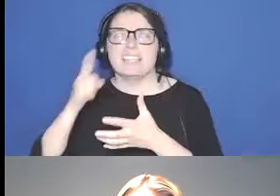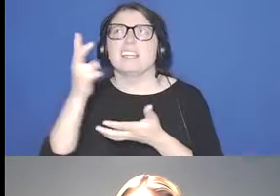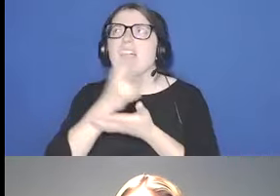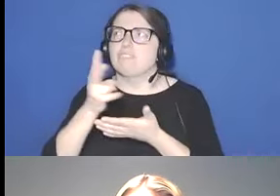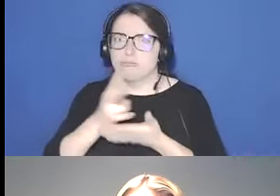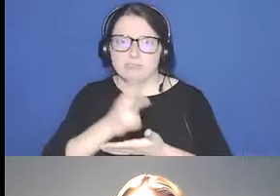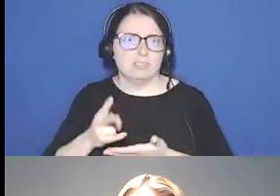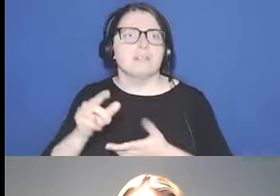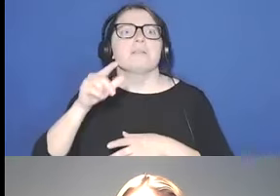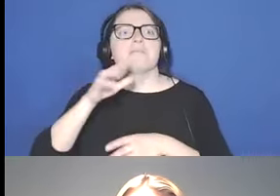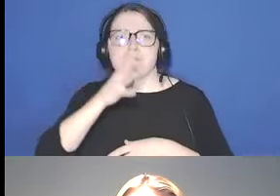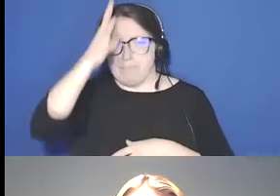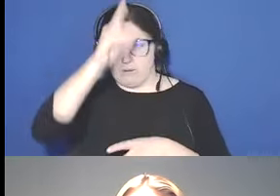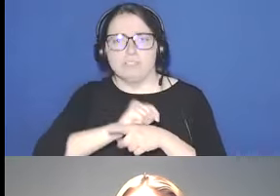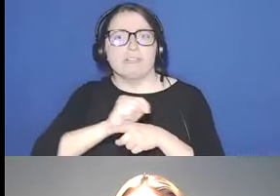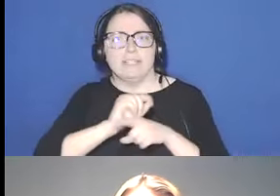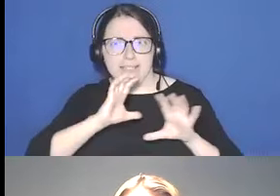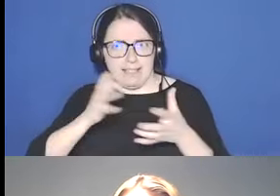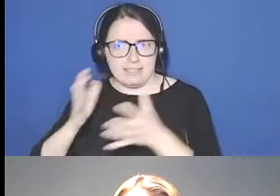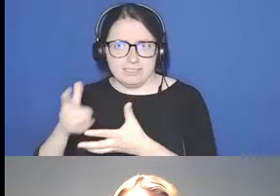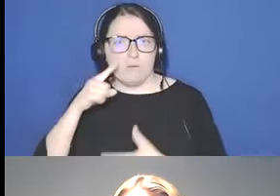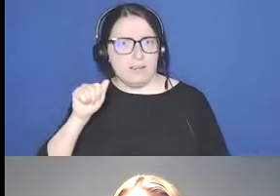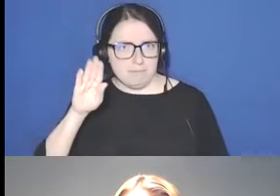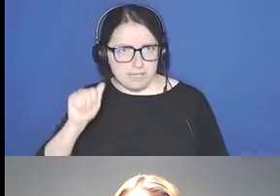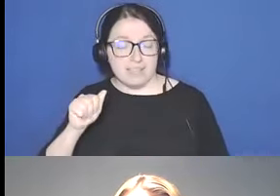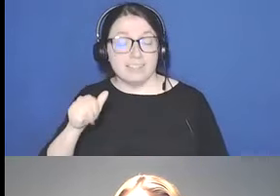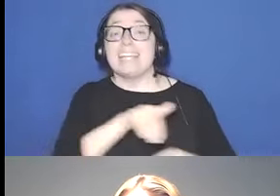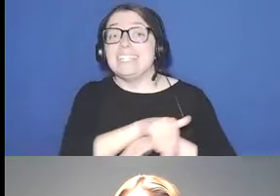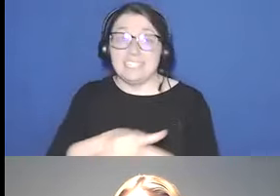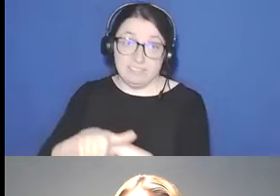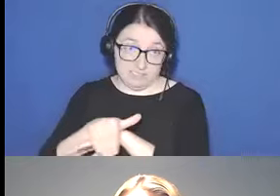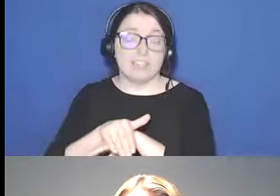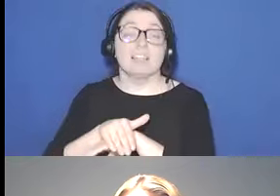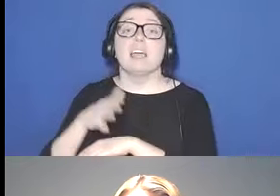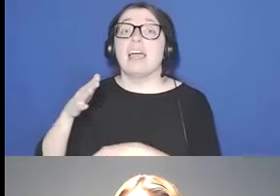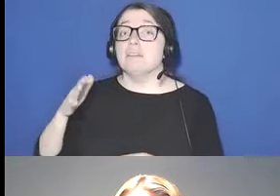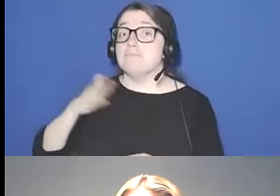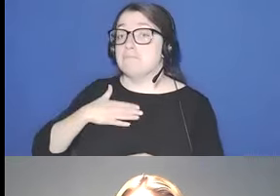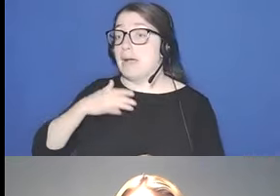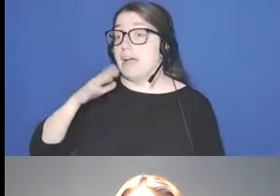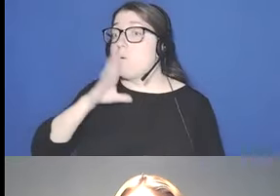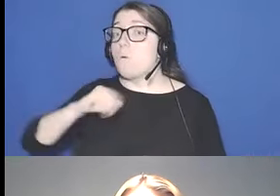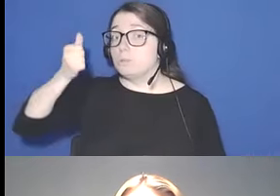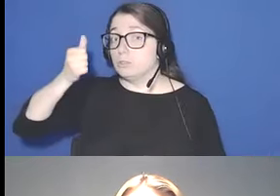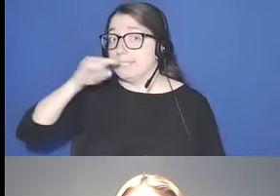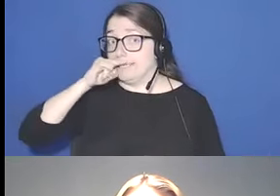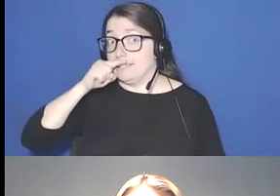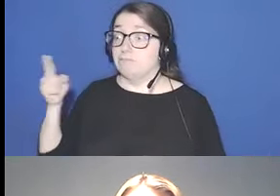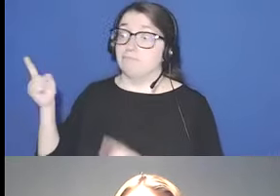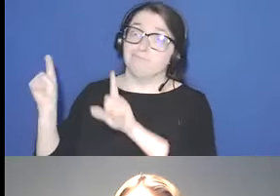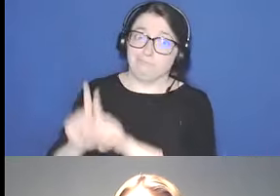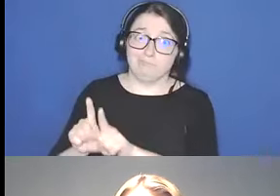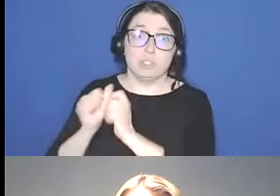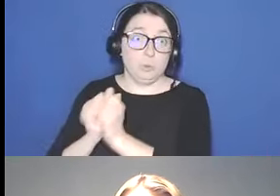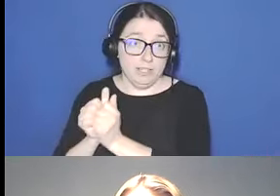to a parent training class in the evening, and I would take him, and the therapist would sit down and talk to him and explain it to like